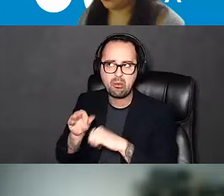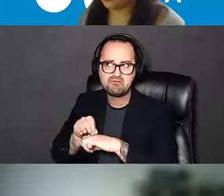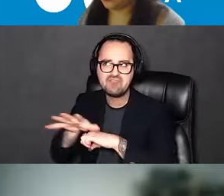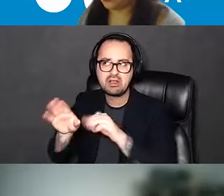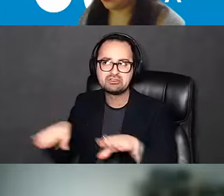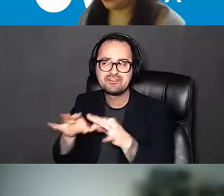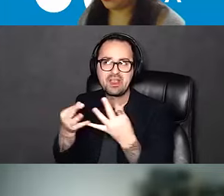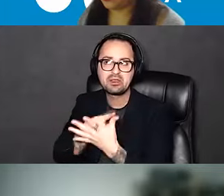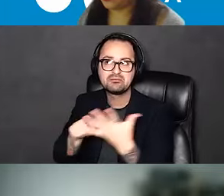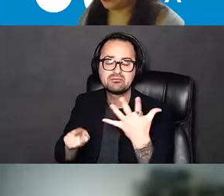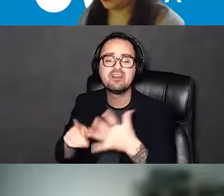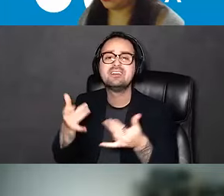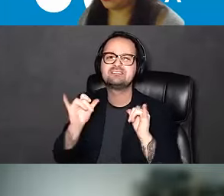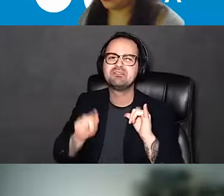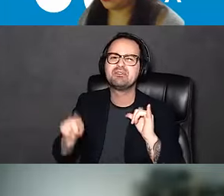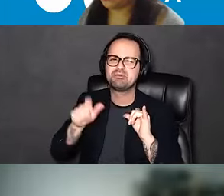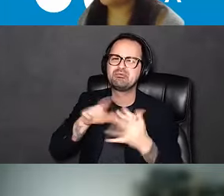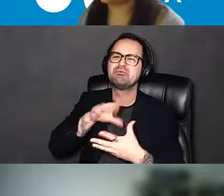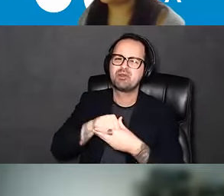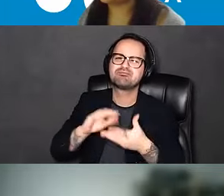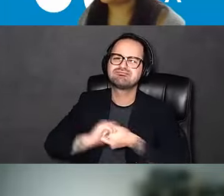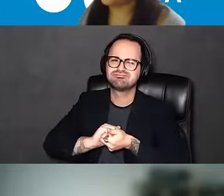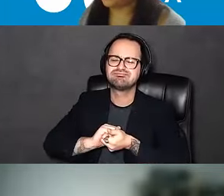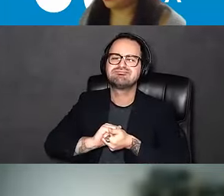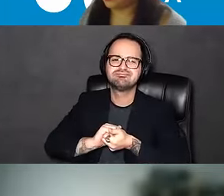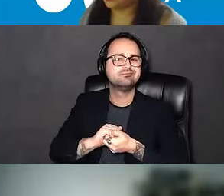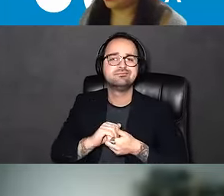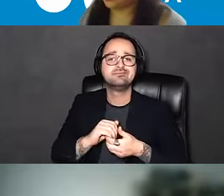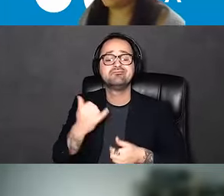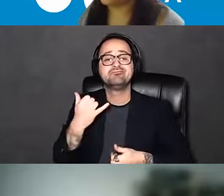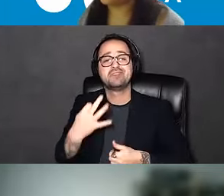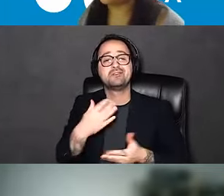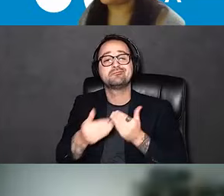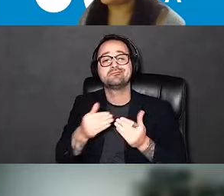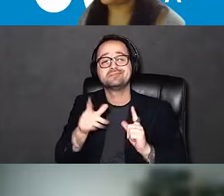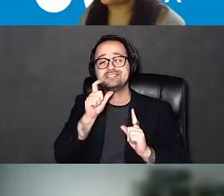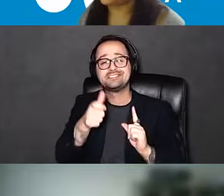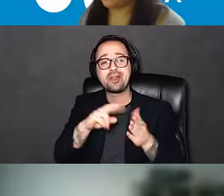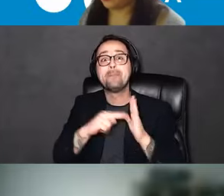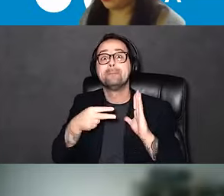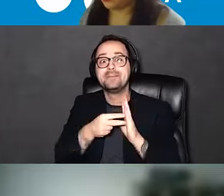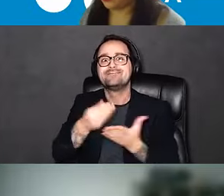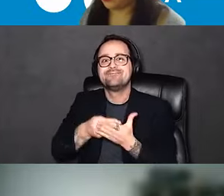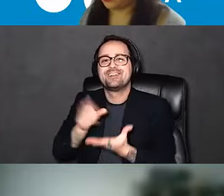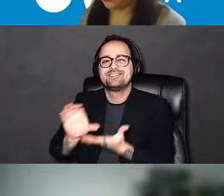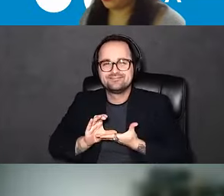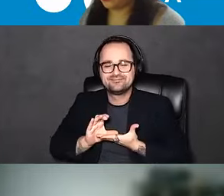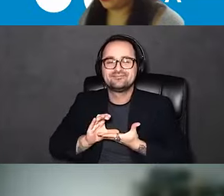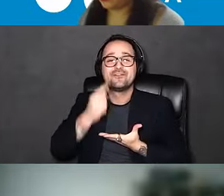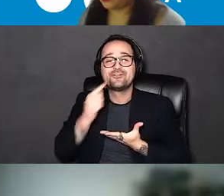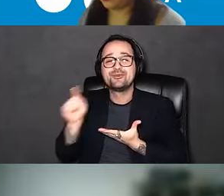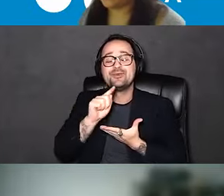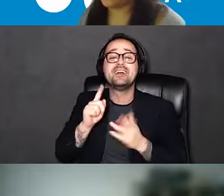one way or another, you may still need to be a partner with them, even if it doesn't mean money for you. So that's one thing to think about. Another is